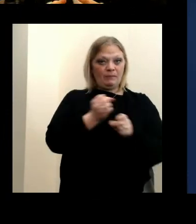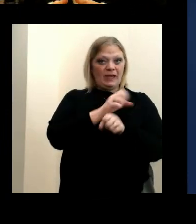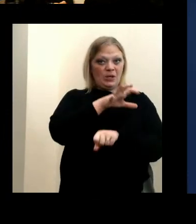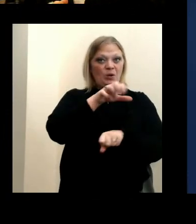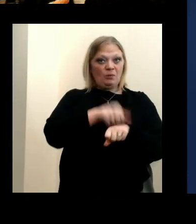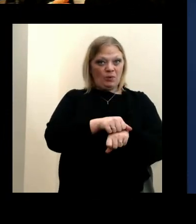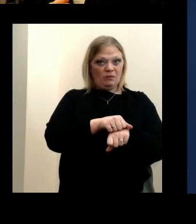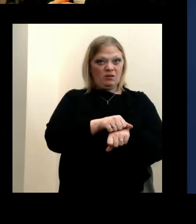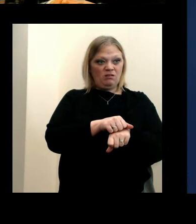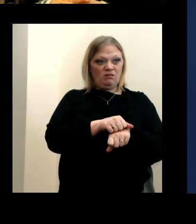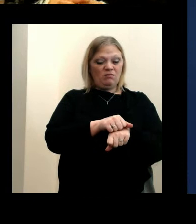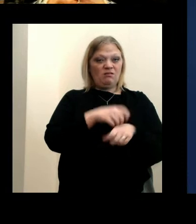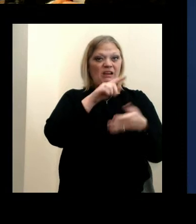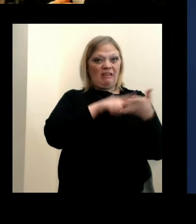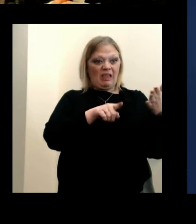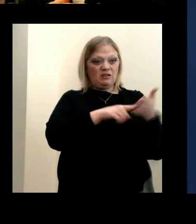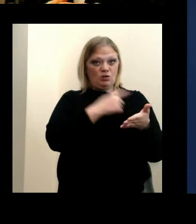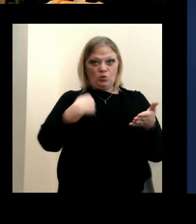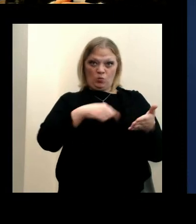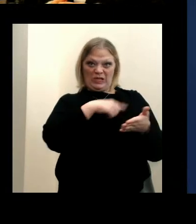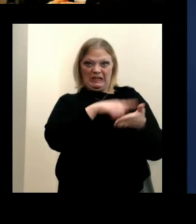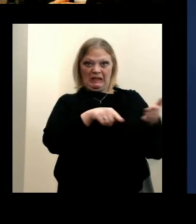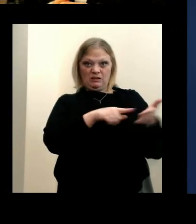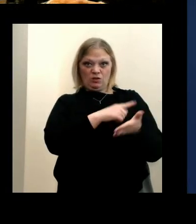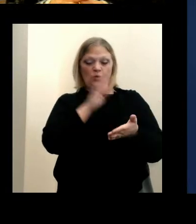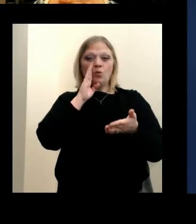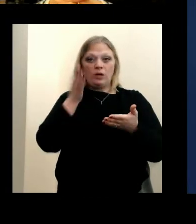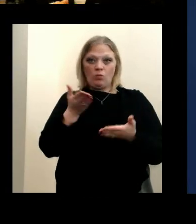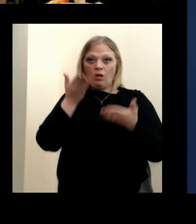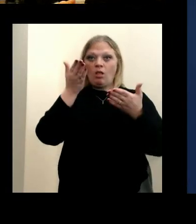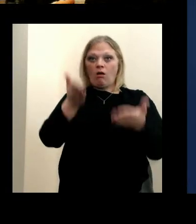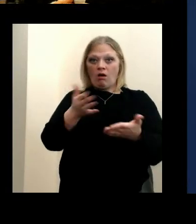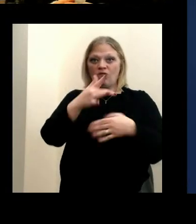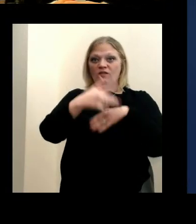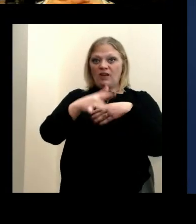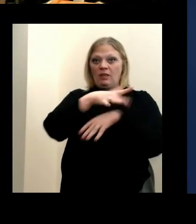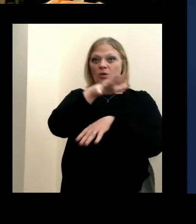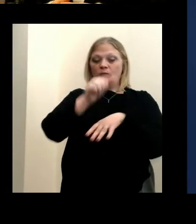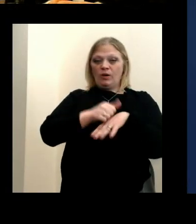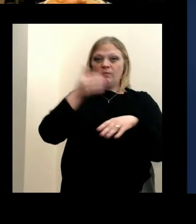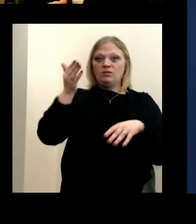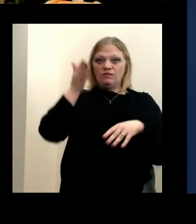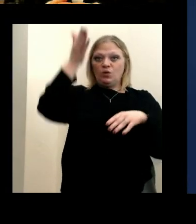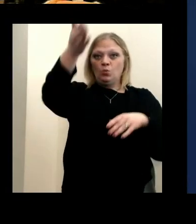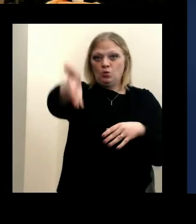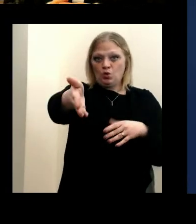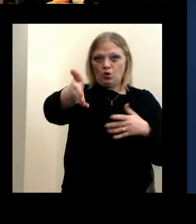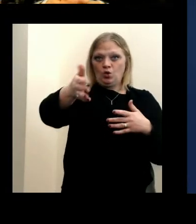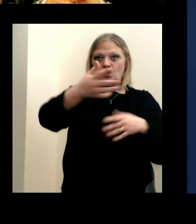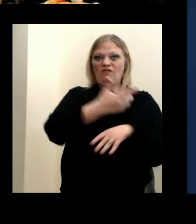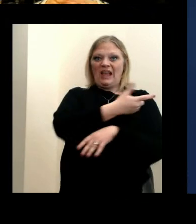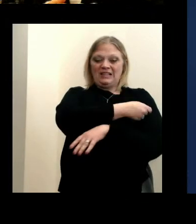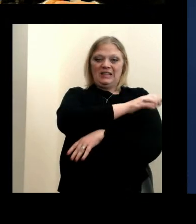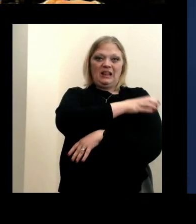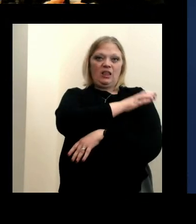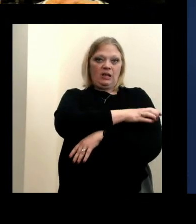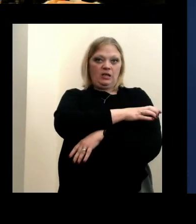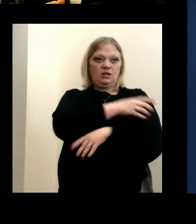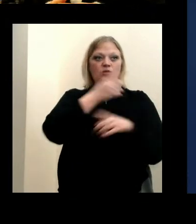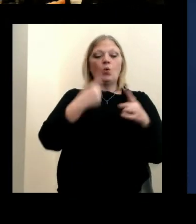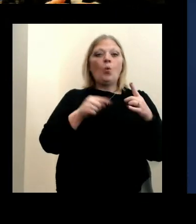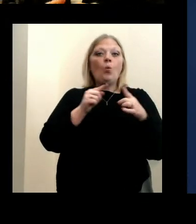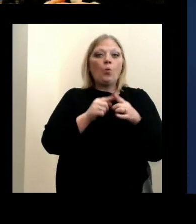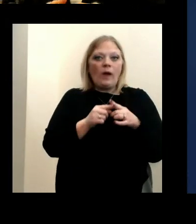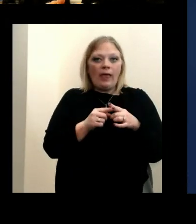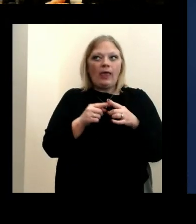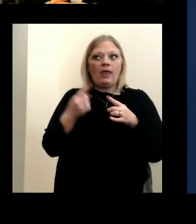it was canceled by us, we will be offering spots in future Erie County Health Department vaccine clinics when we do receive